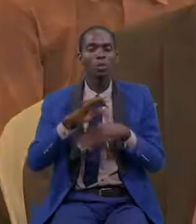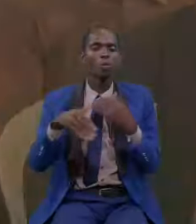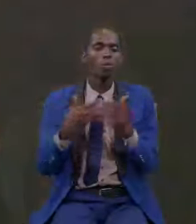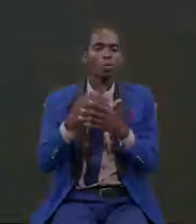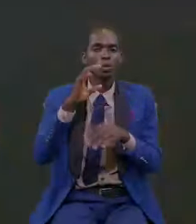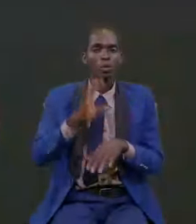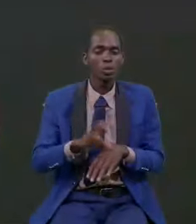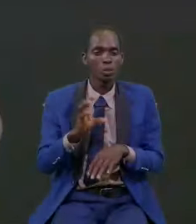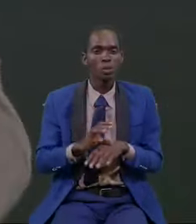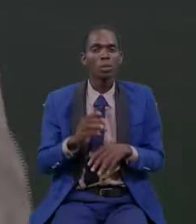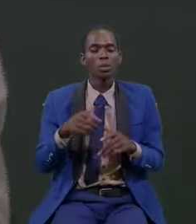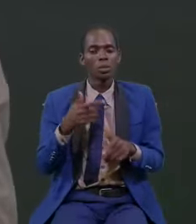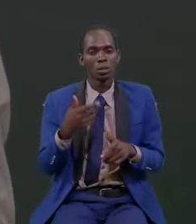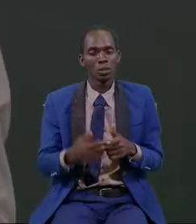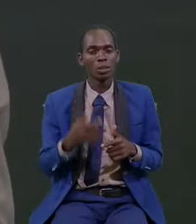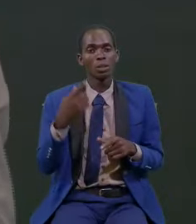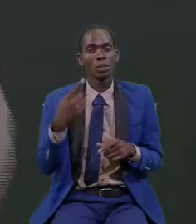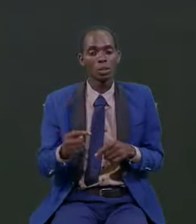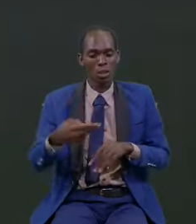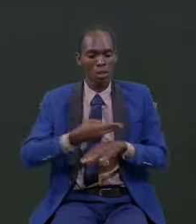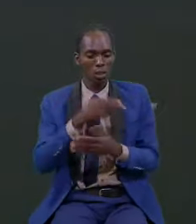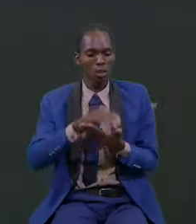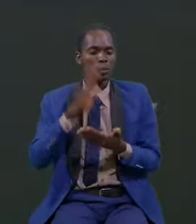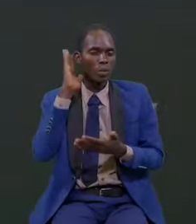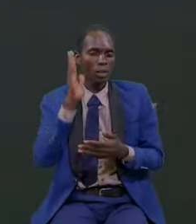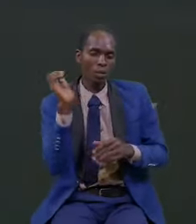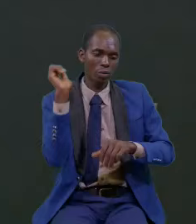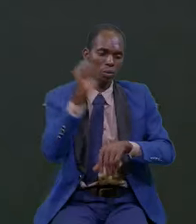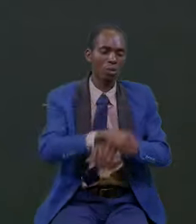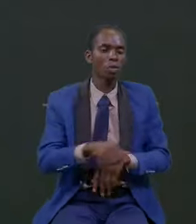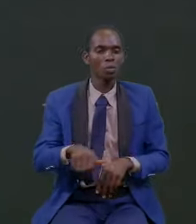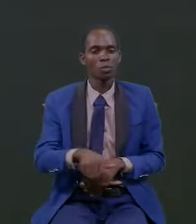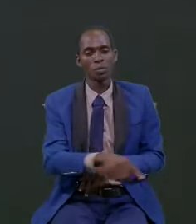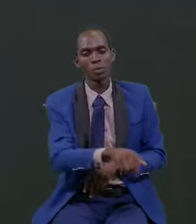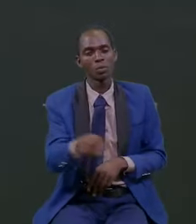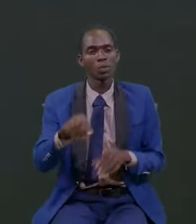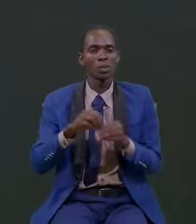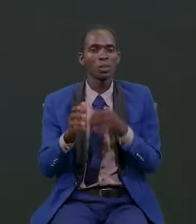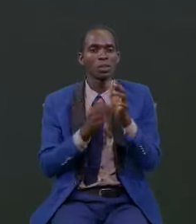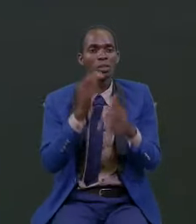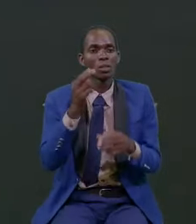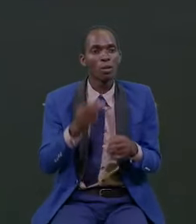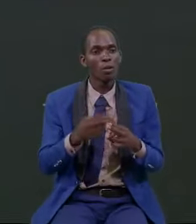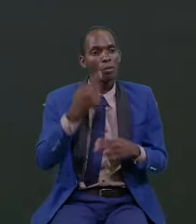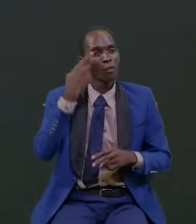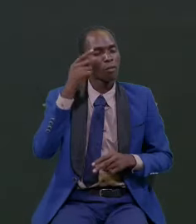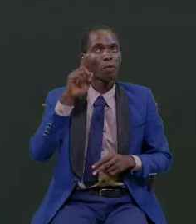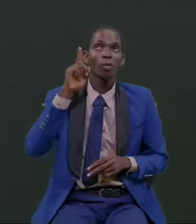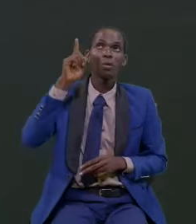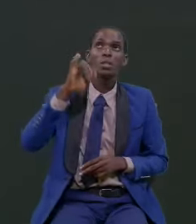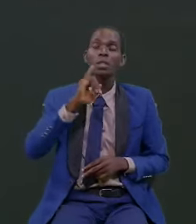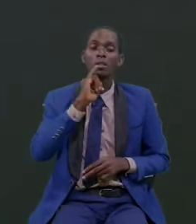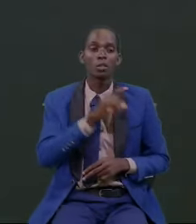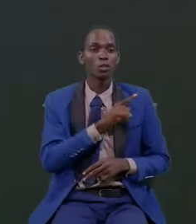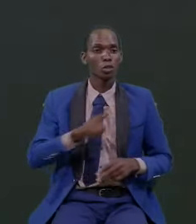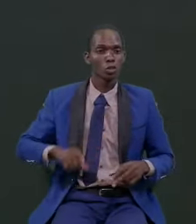Lamb shall overcome them. For he is Lord of lords